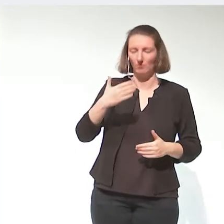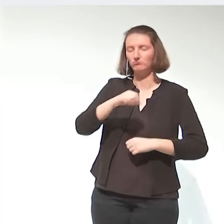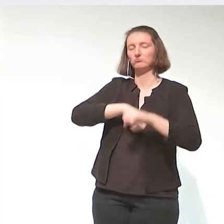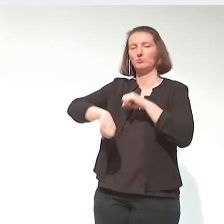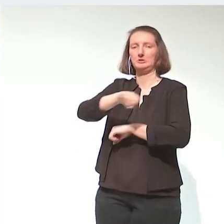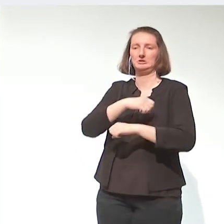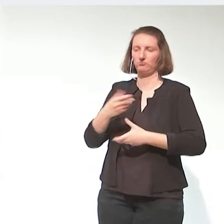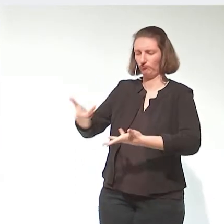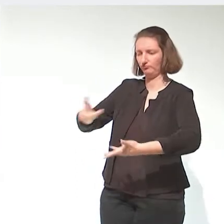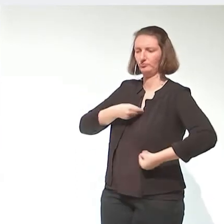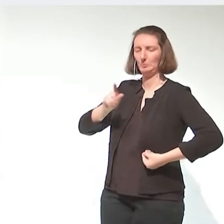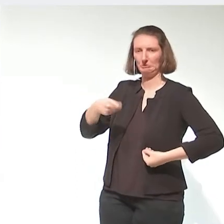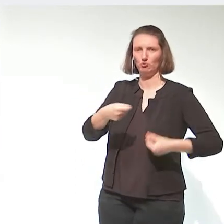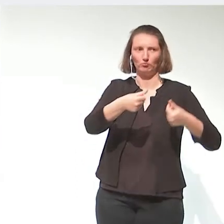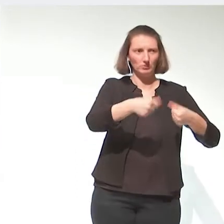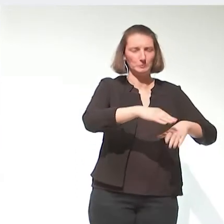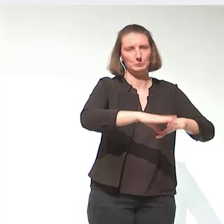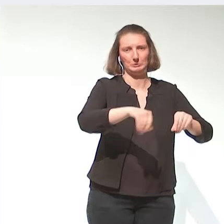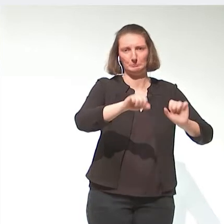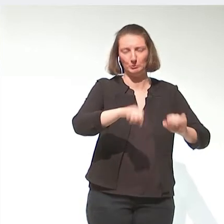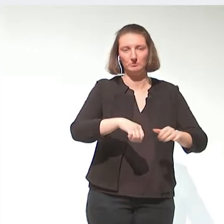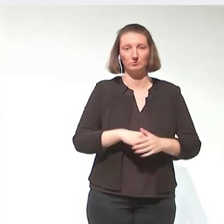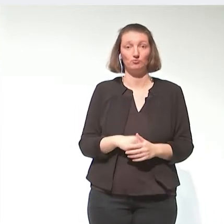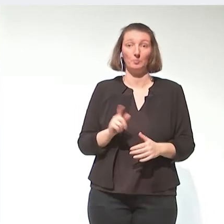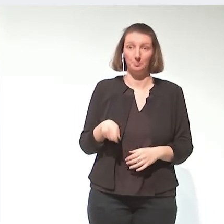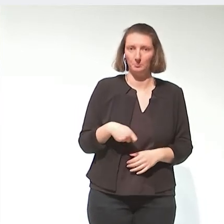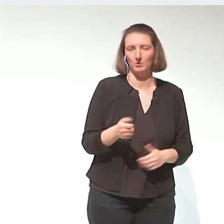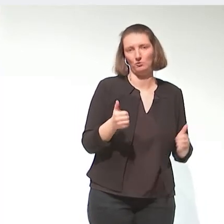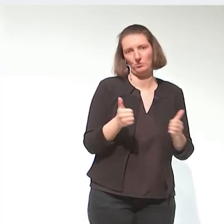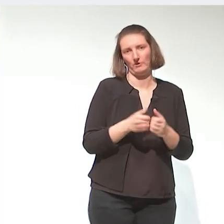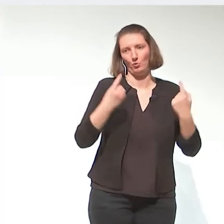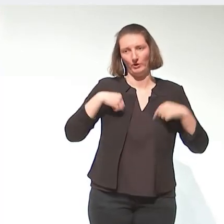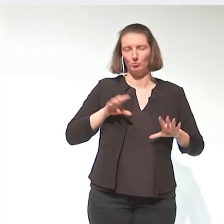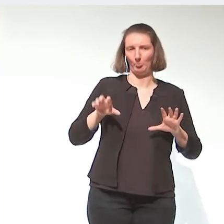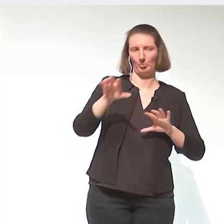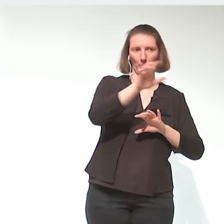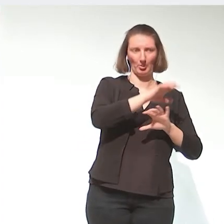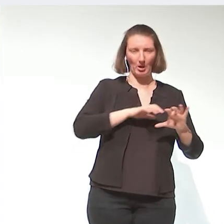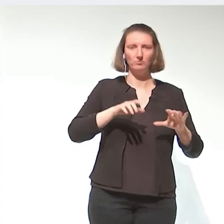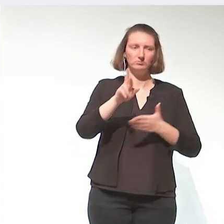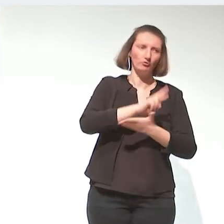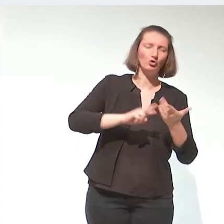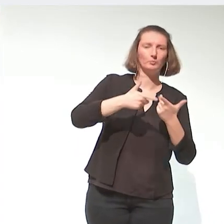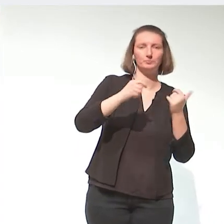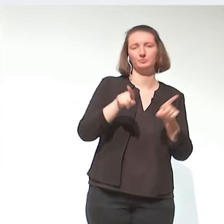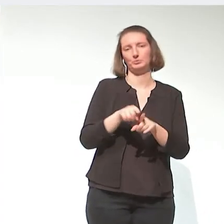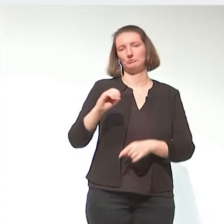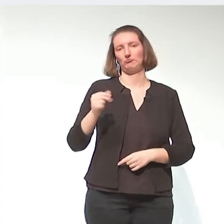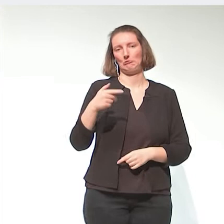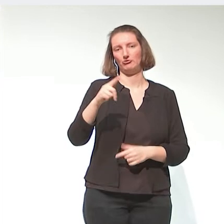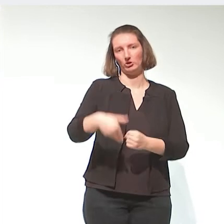However, I must admit that this is a big challenge for